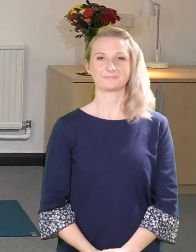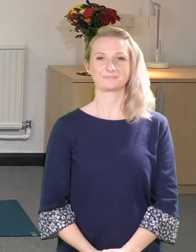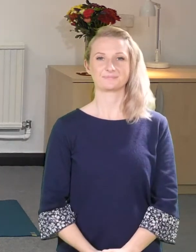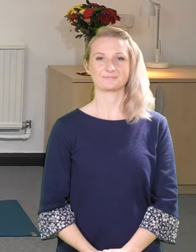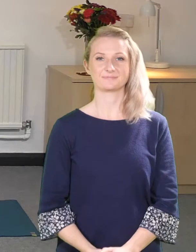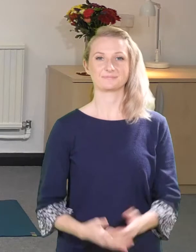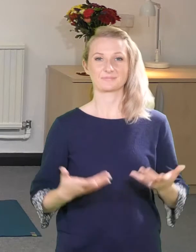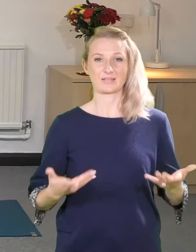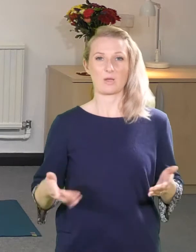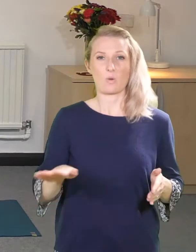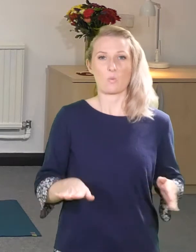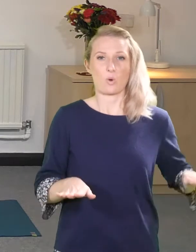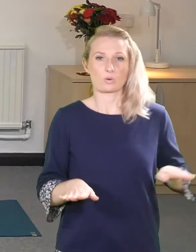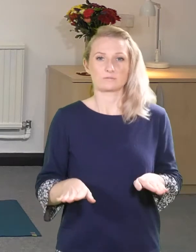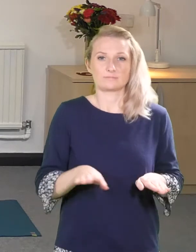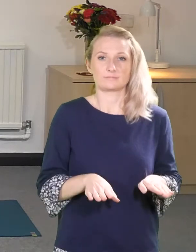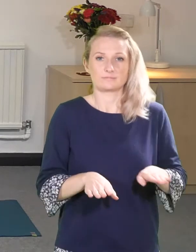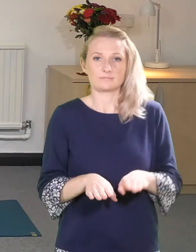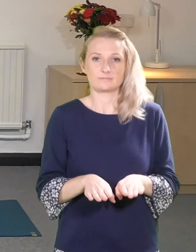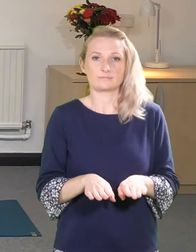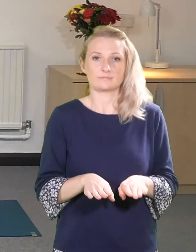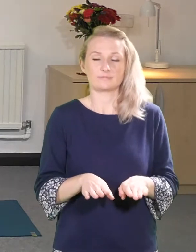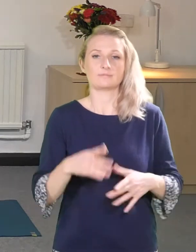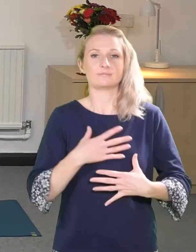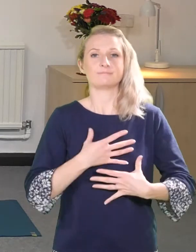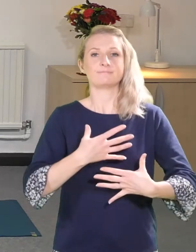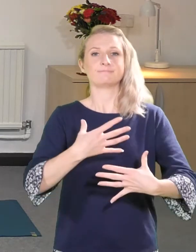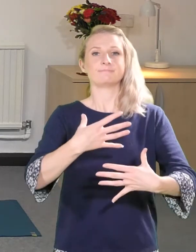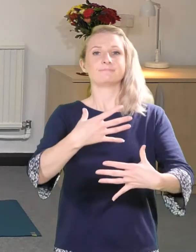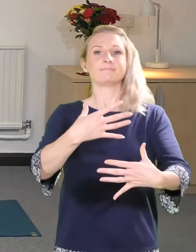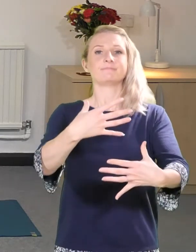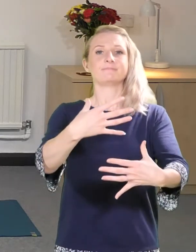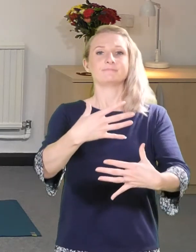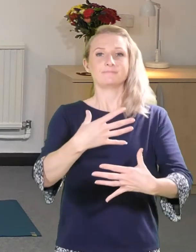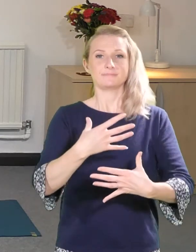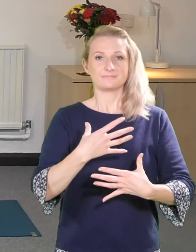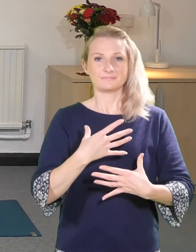to walk the feet, step the feet together, and take a big breath here.